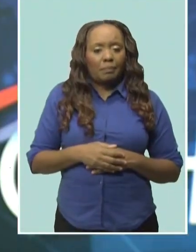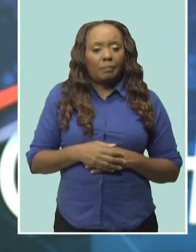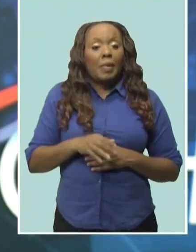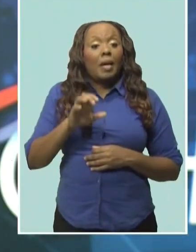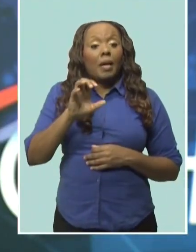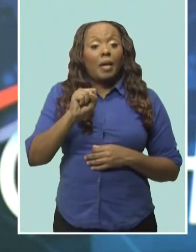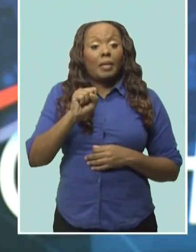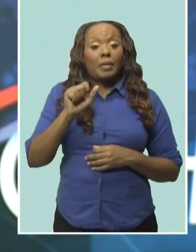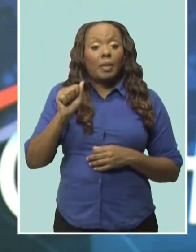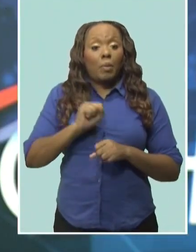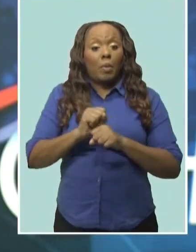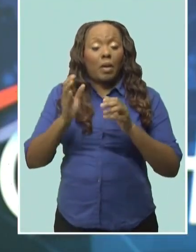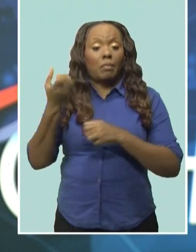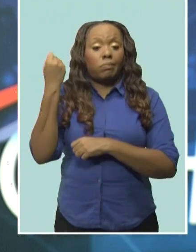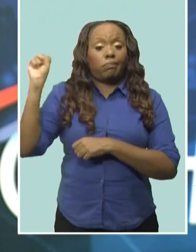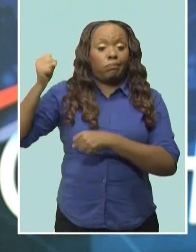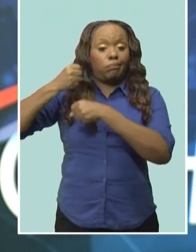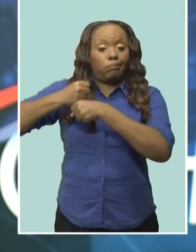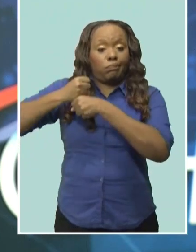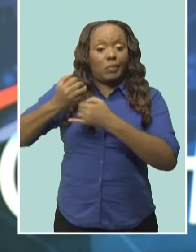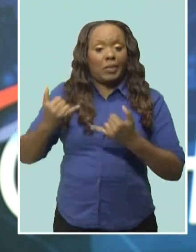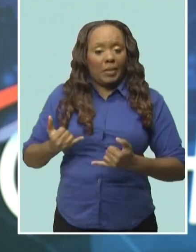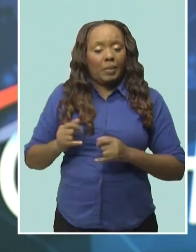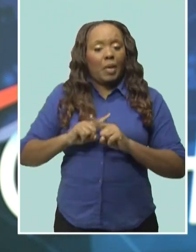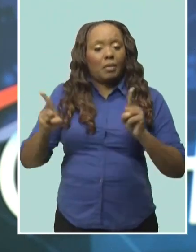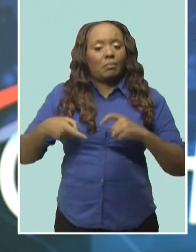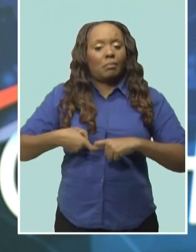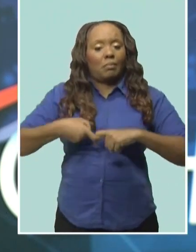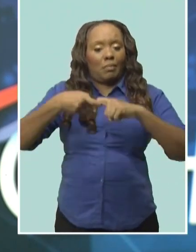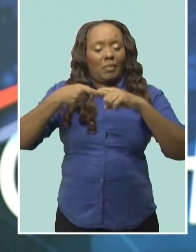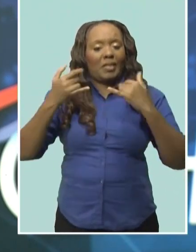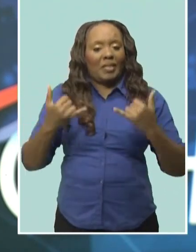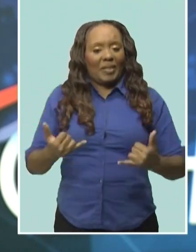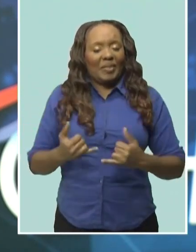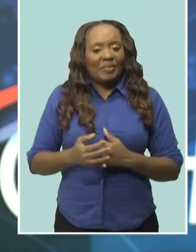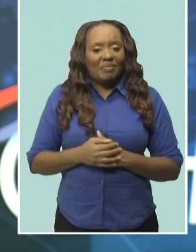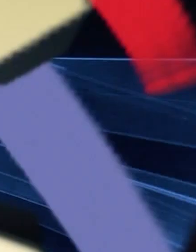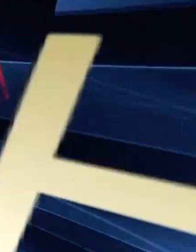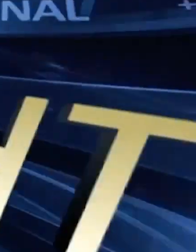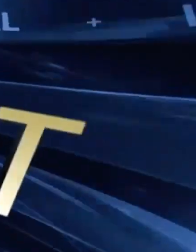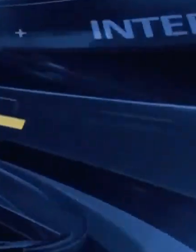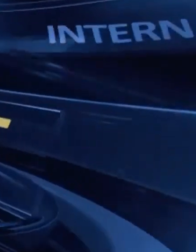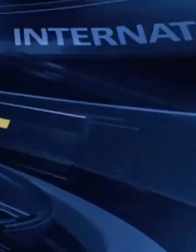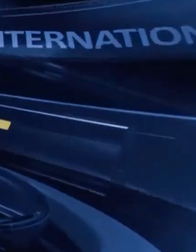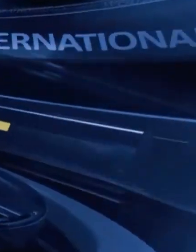Sanitation Service Authority workers take protest action. That story and more coming up.